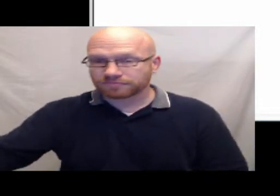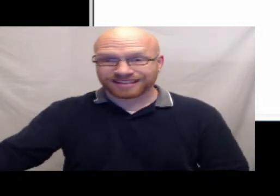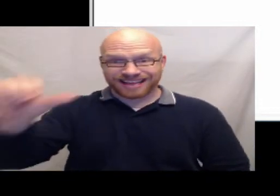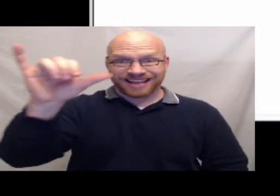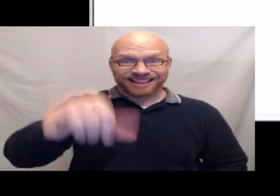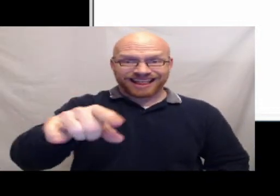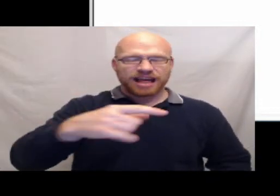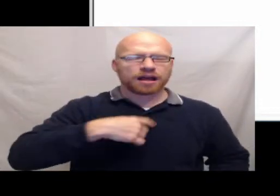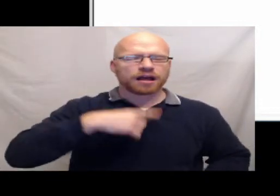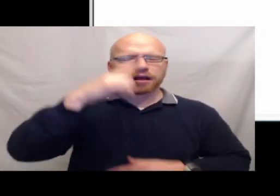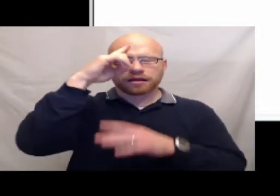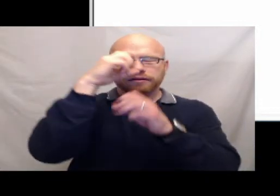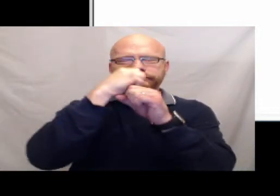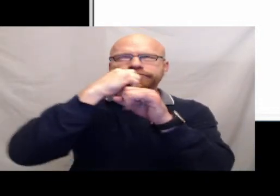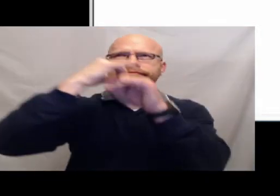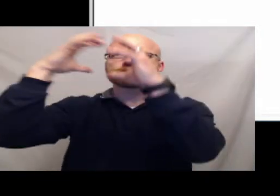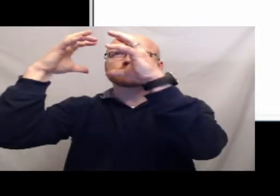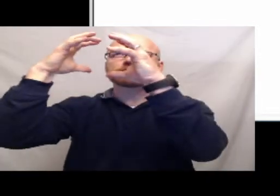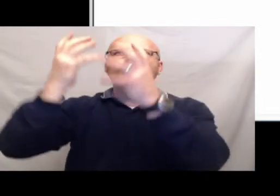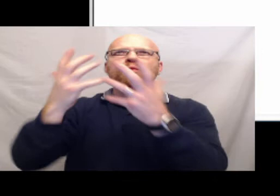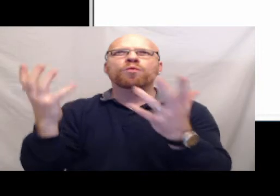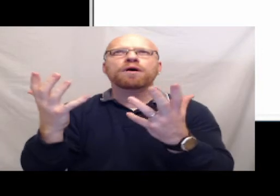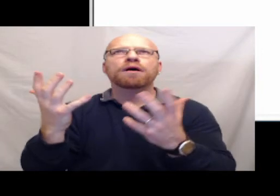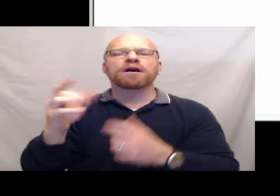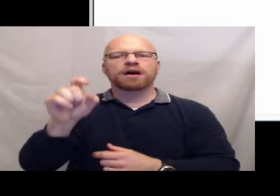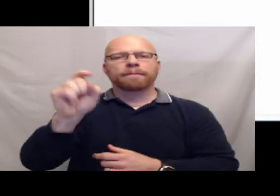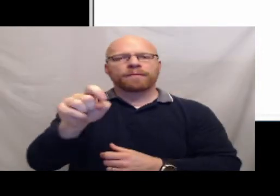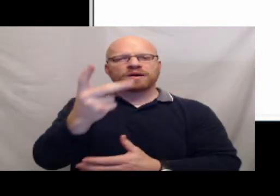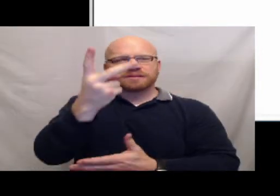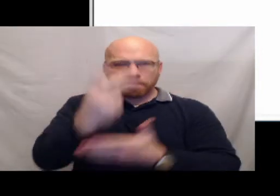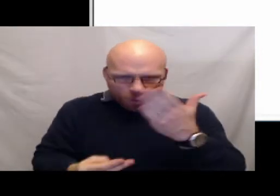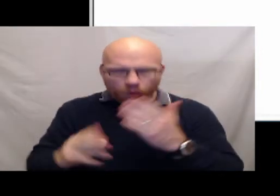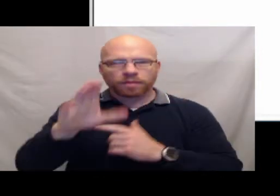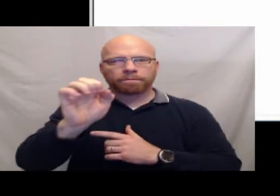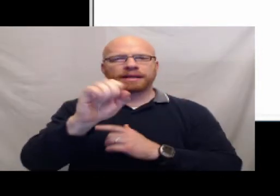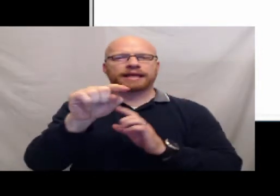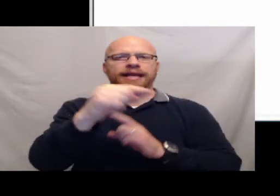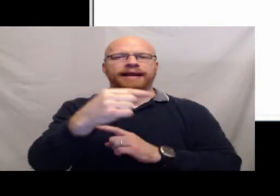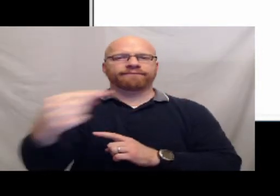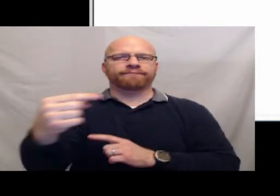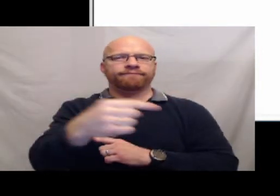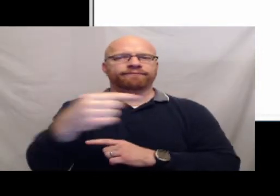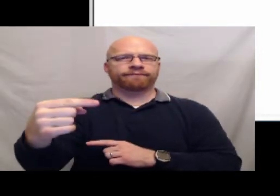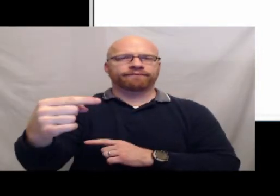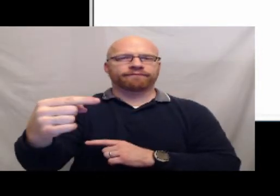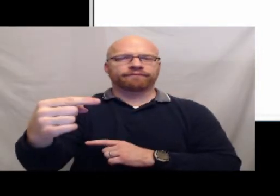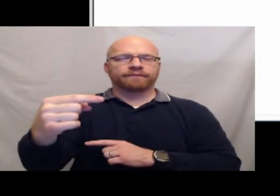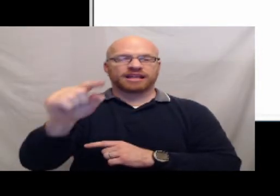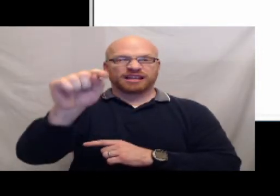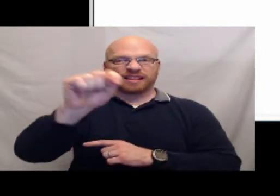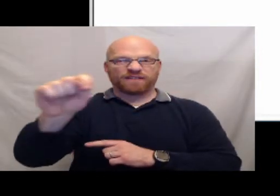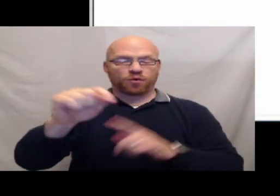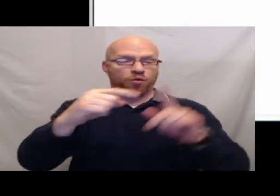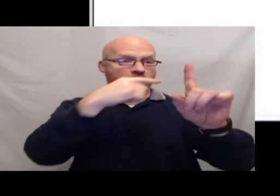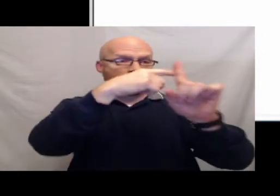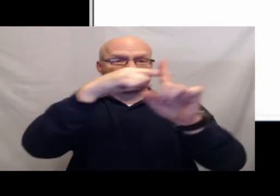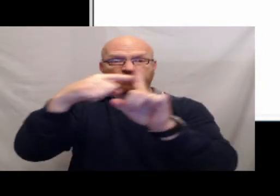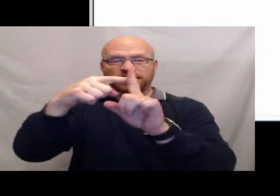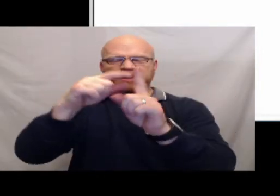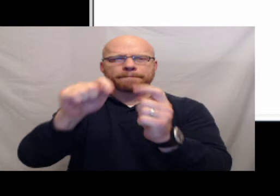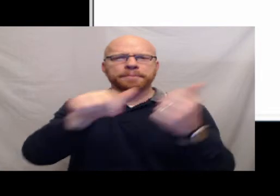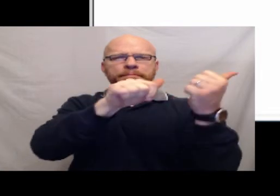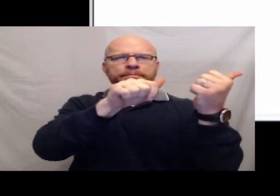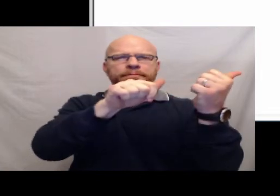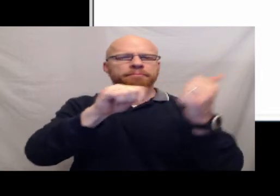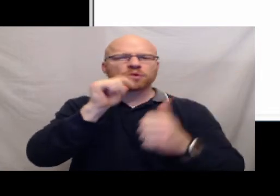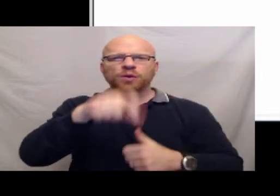our middle term is negative 6. Then I think about what? Okay, they both have to be negative. So